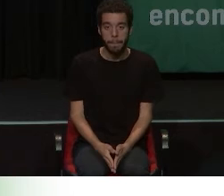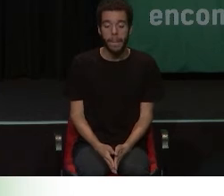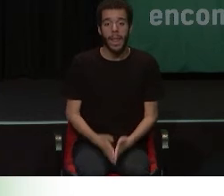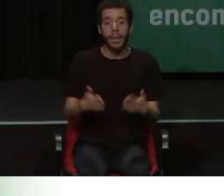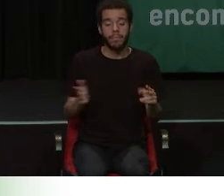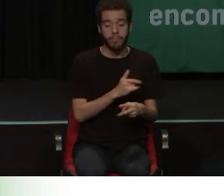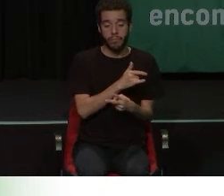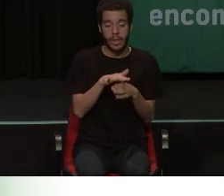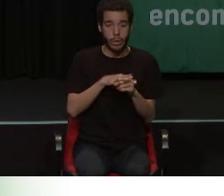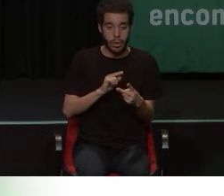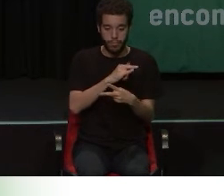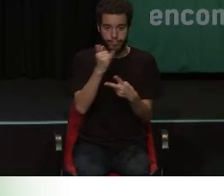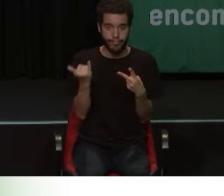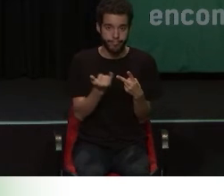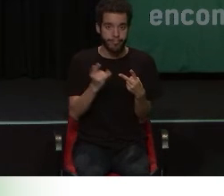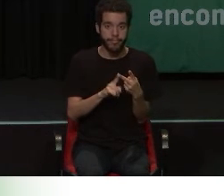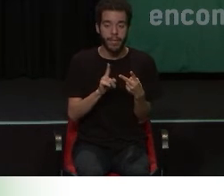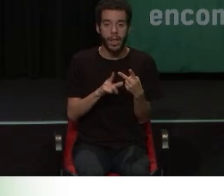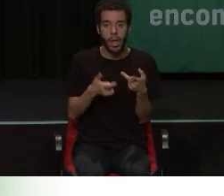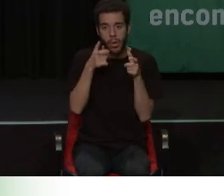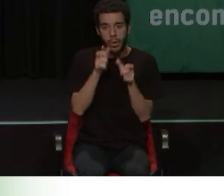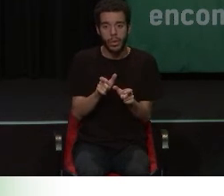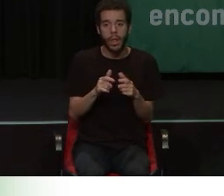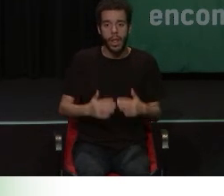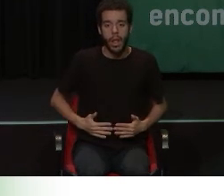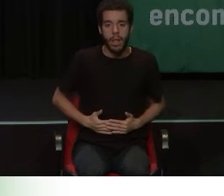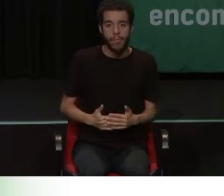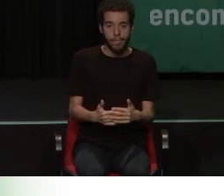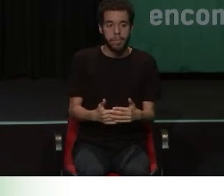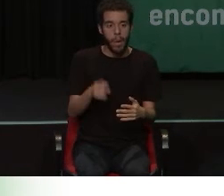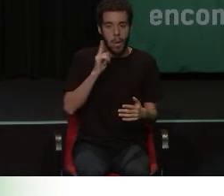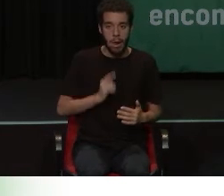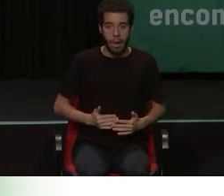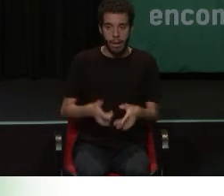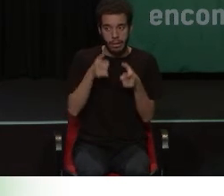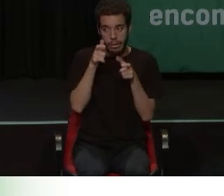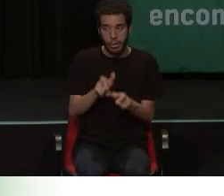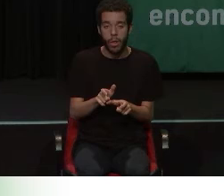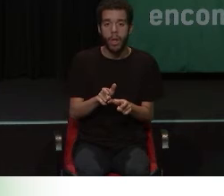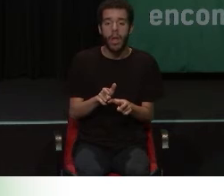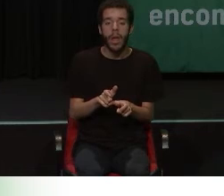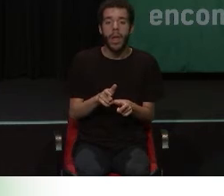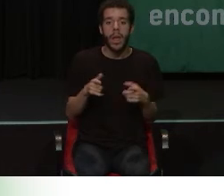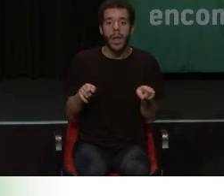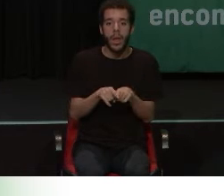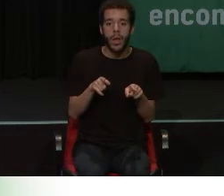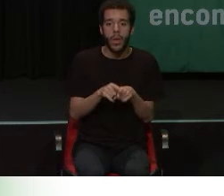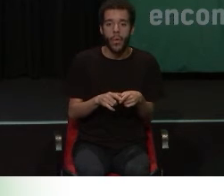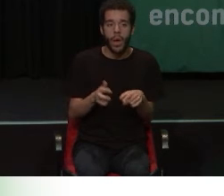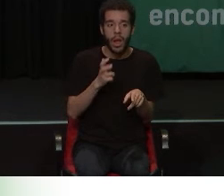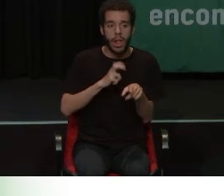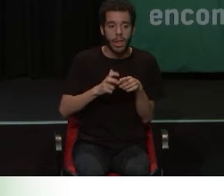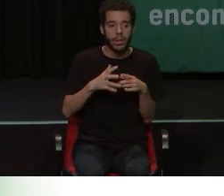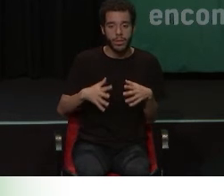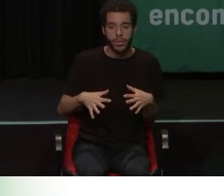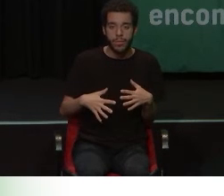low-cost technology. The second case, regarding pregnancy monitoring, uses